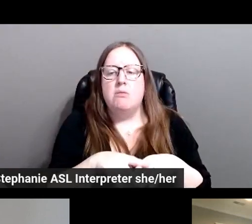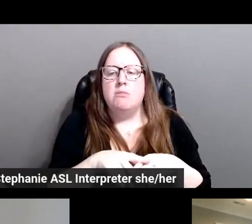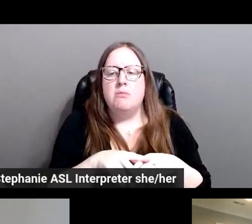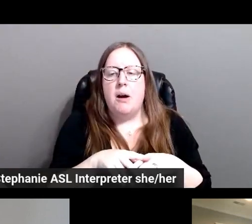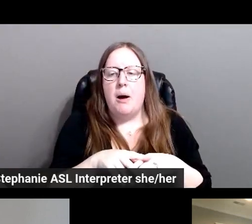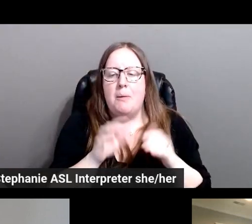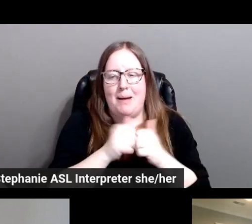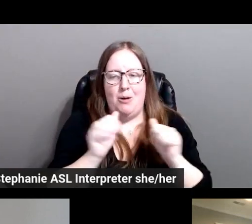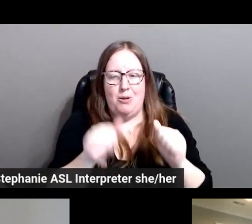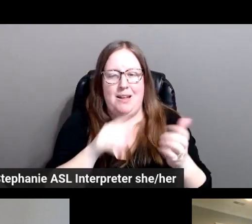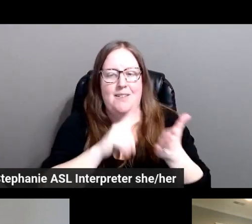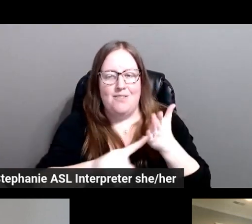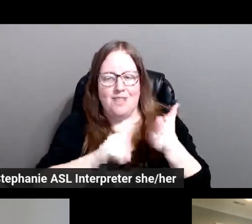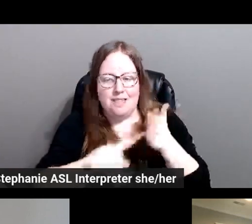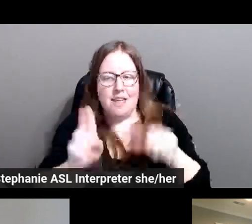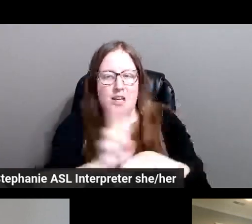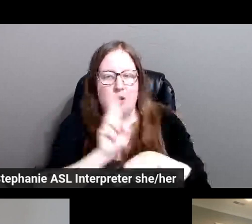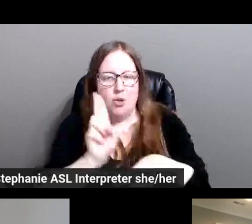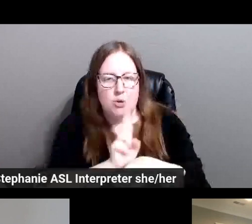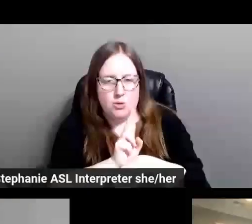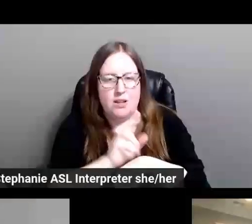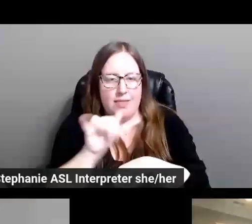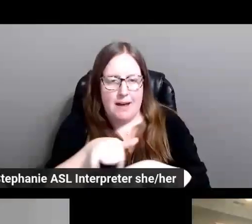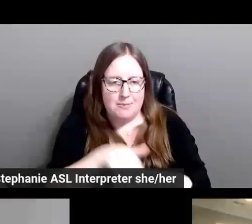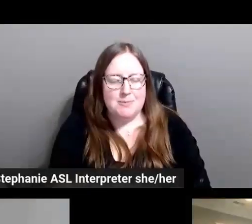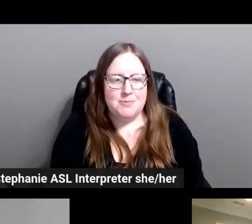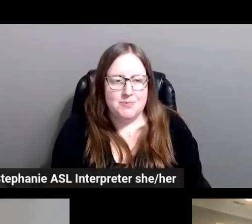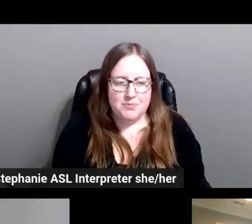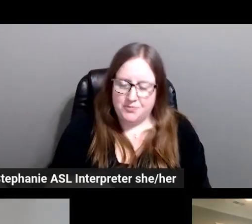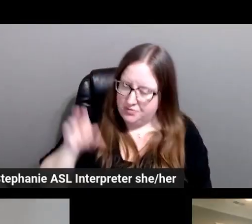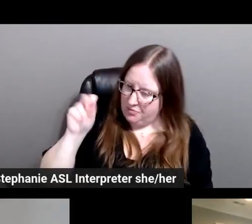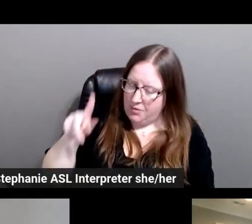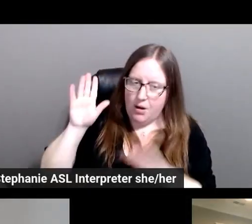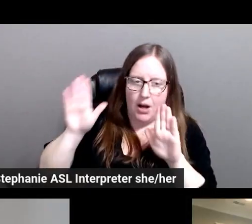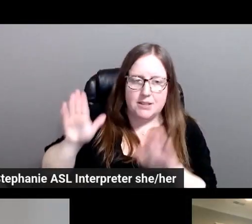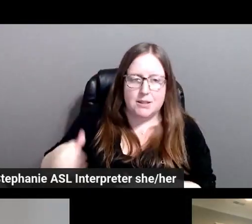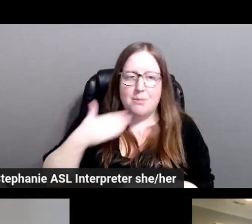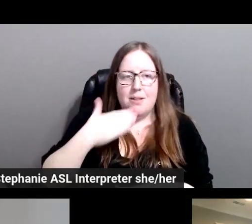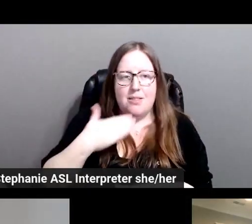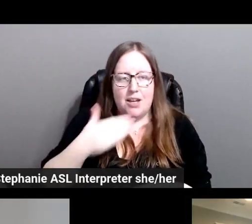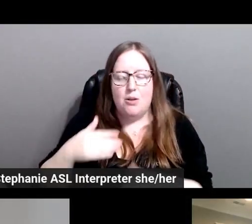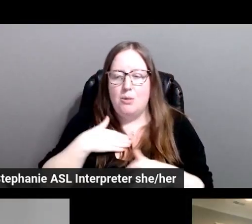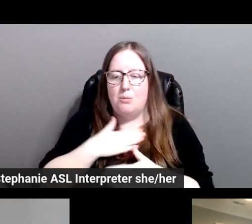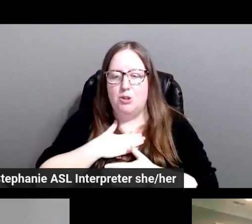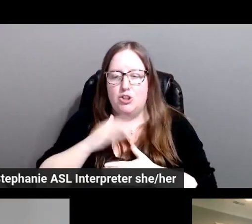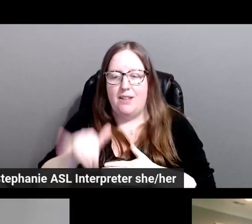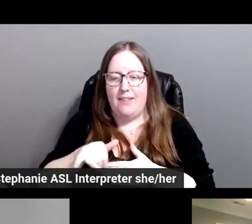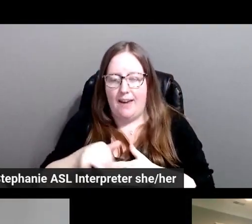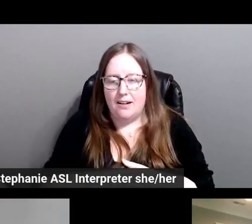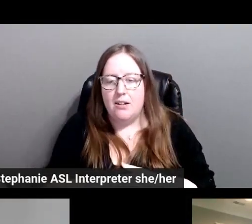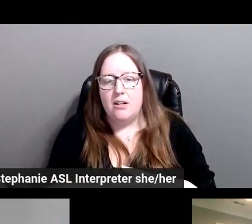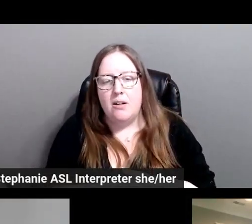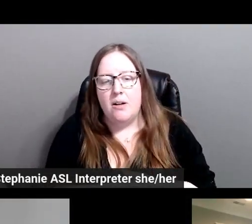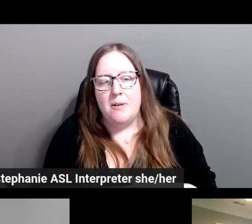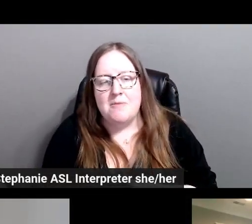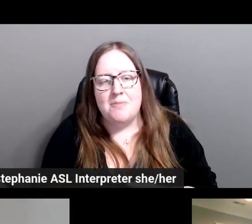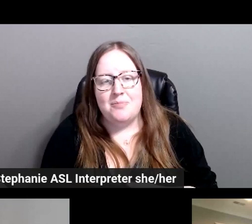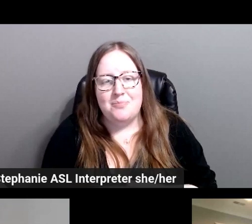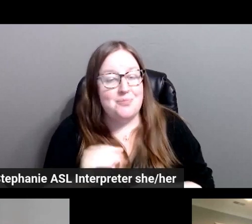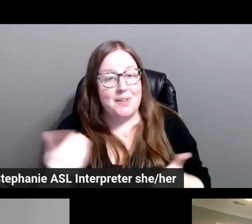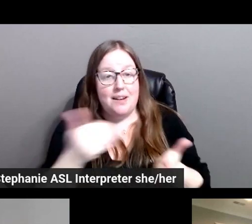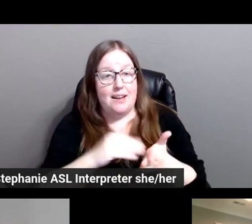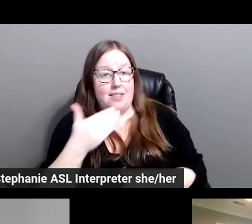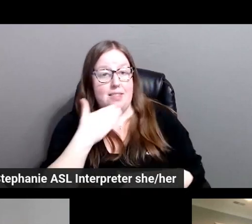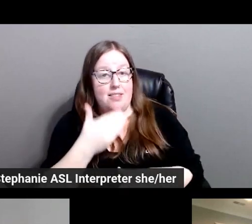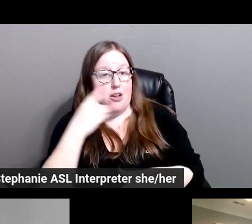an investigation using detective. Awesome. Thanks, Marshall. I appreciate that. And again, thank you